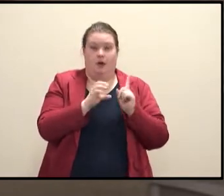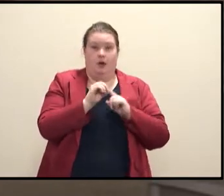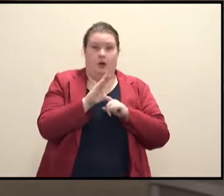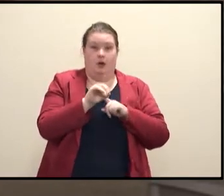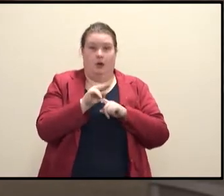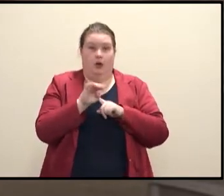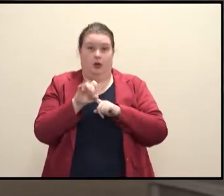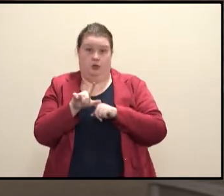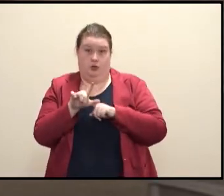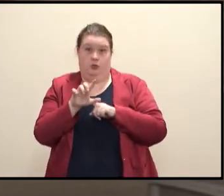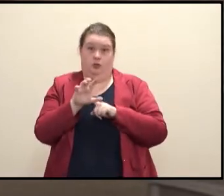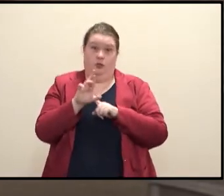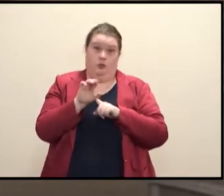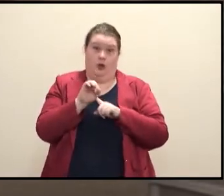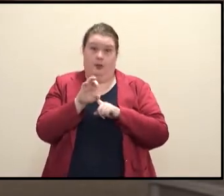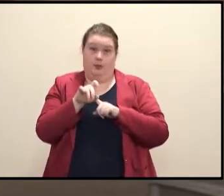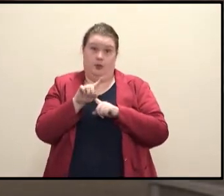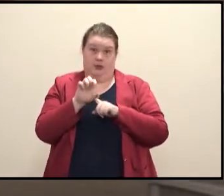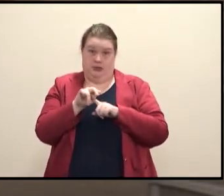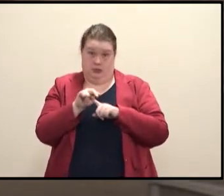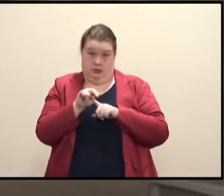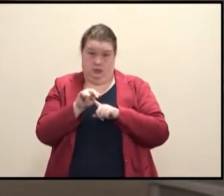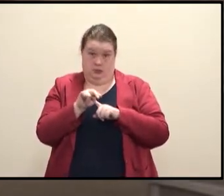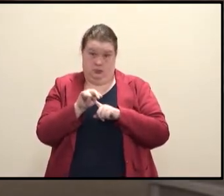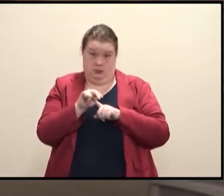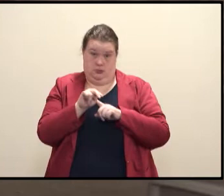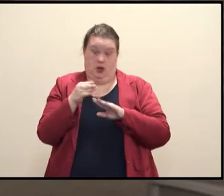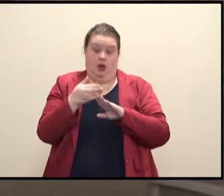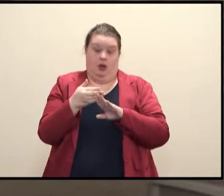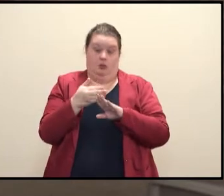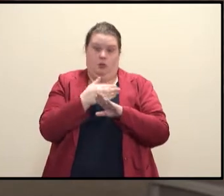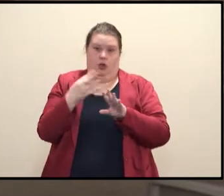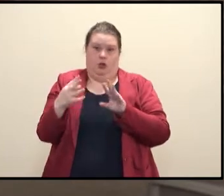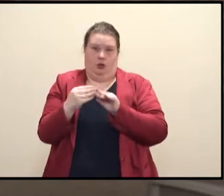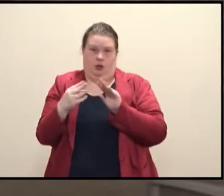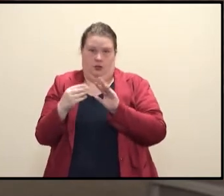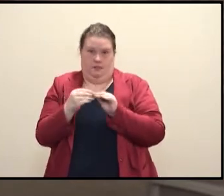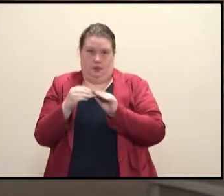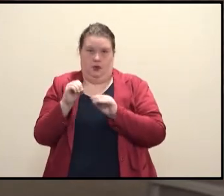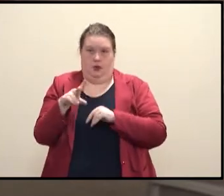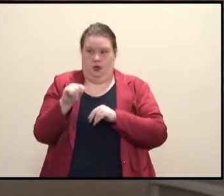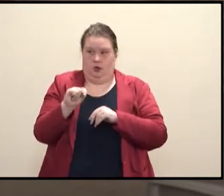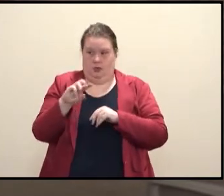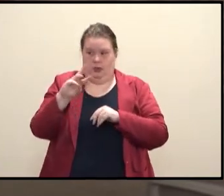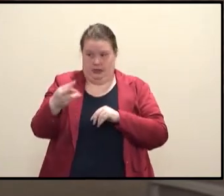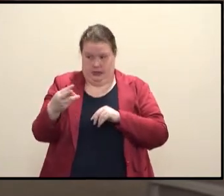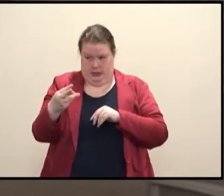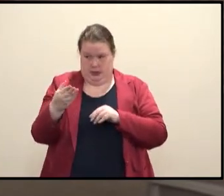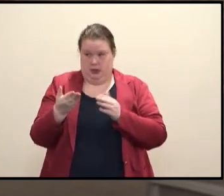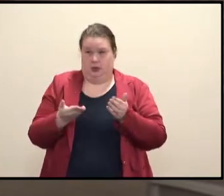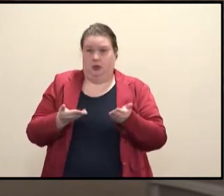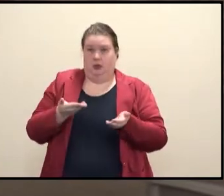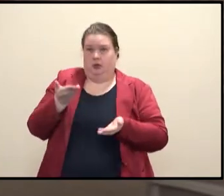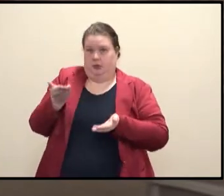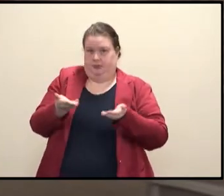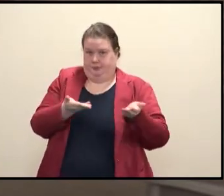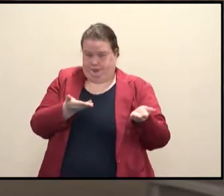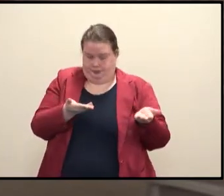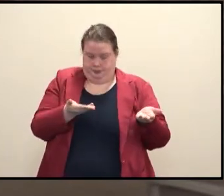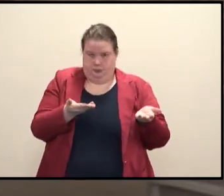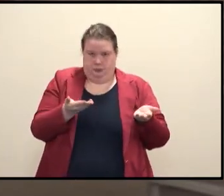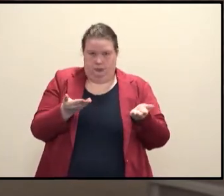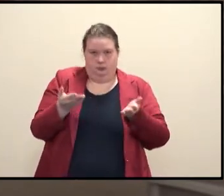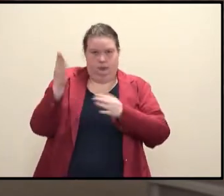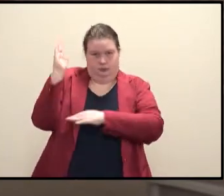conducted a pre-proposal conference on October 6th to present the project to prospective bidders. We had 3 general